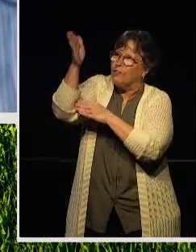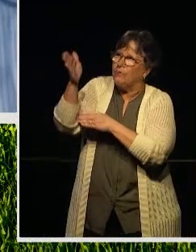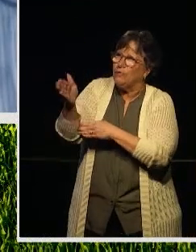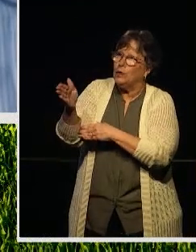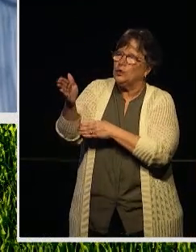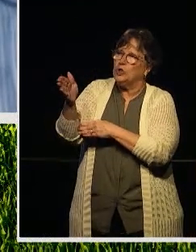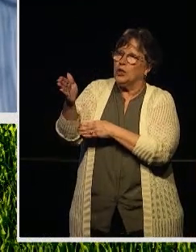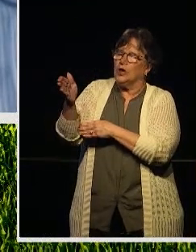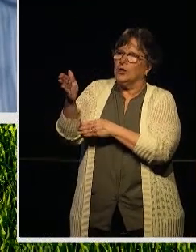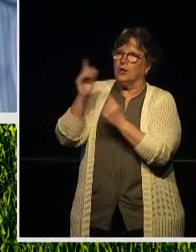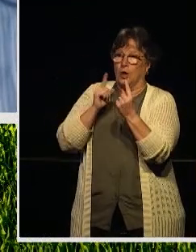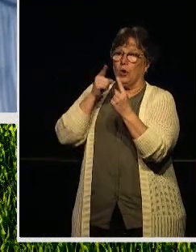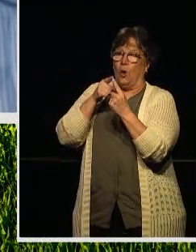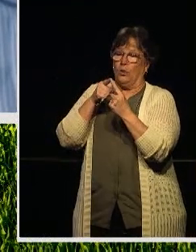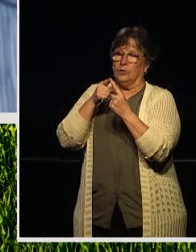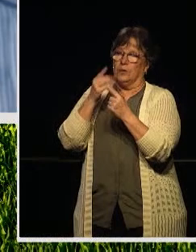be.